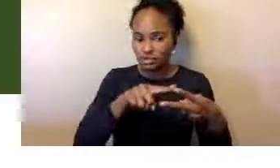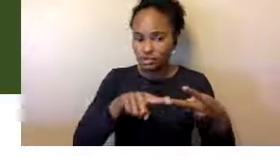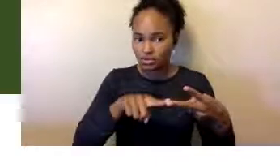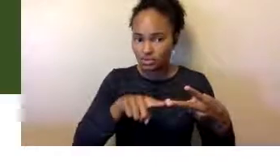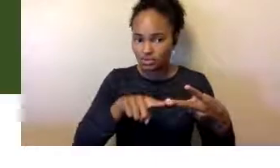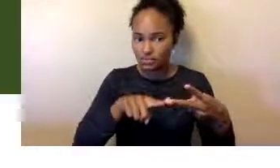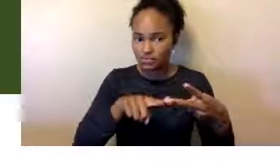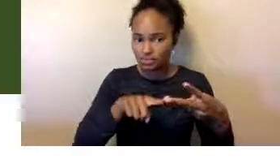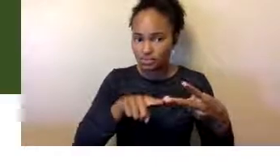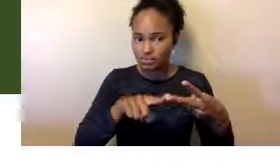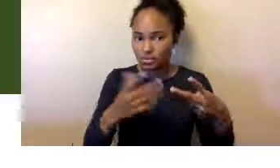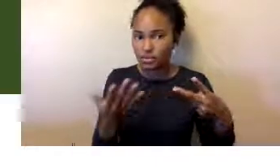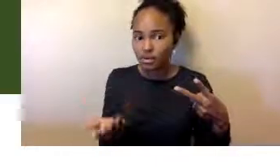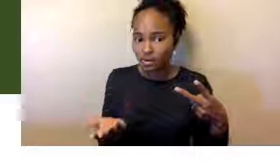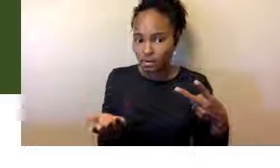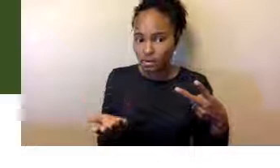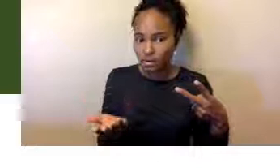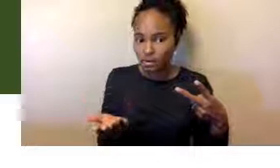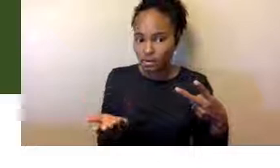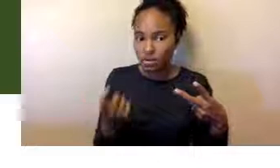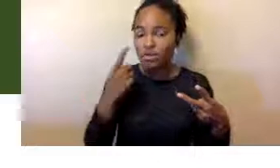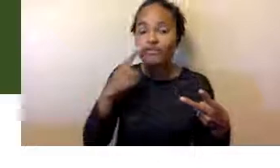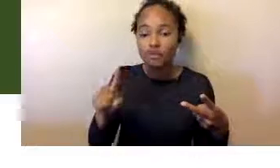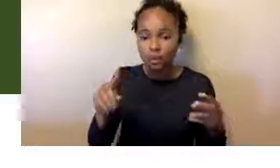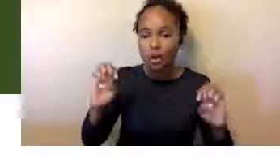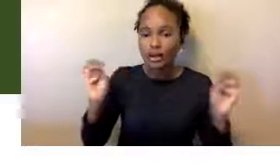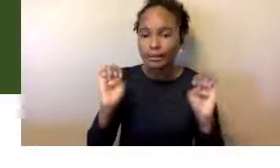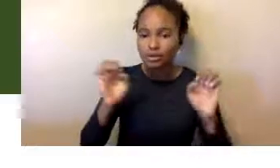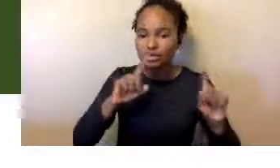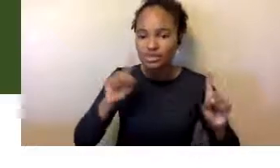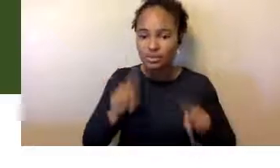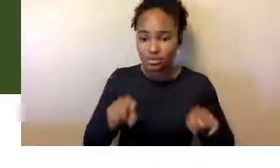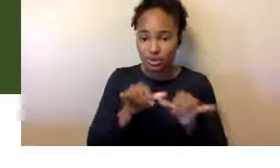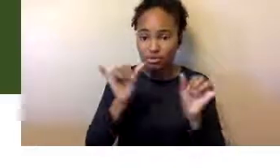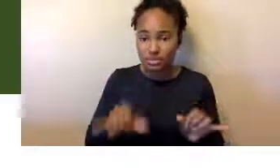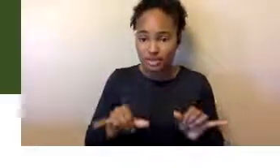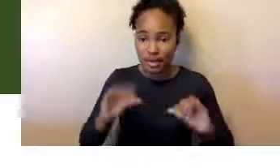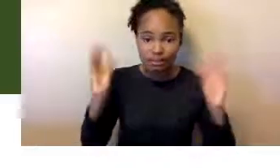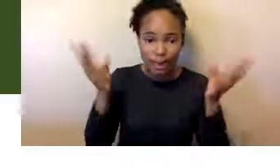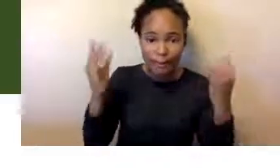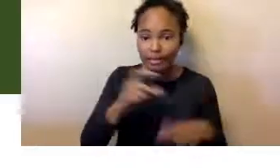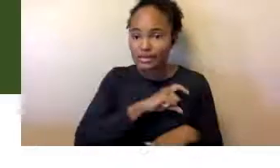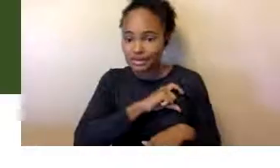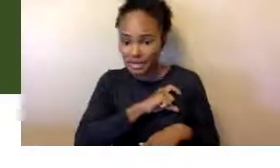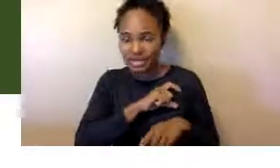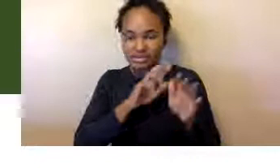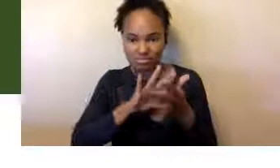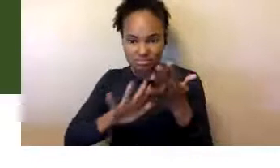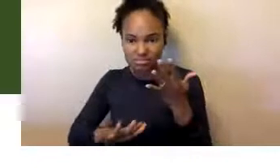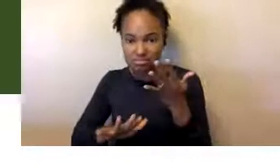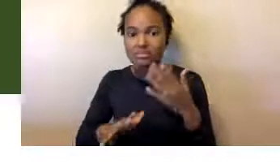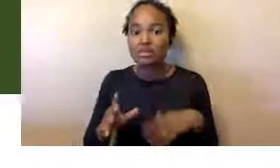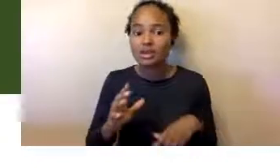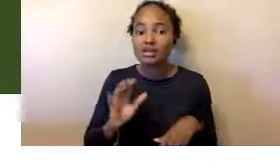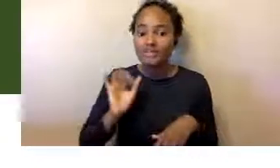So basically, for the emergency response system, we have a system that has the effect